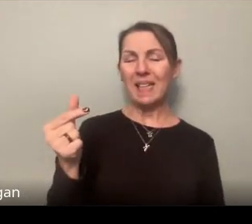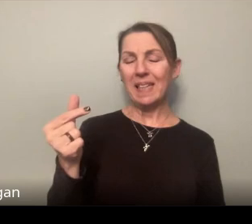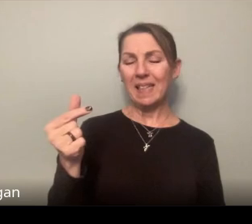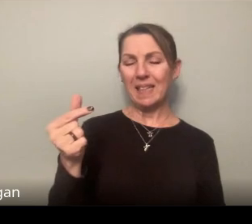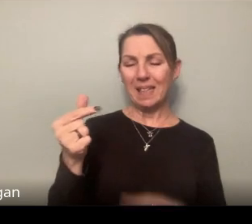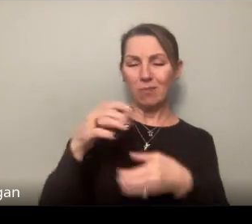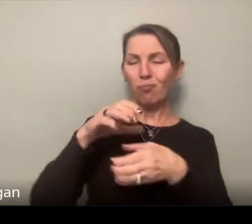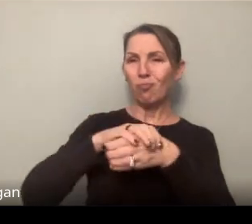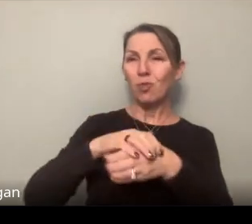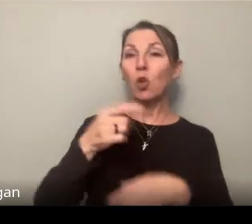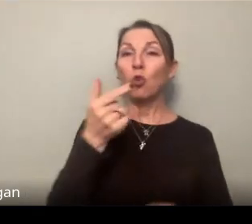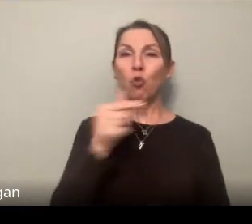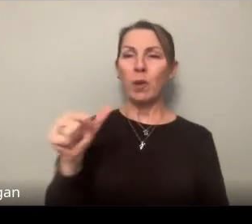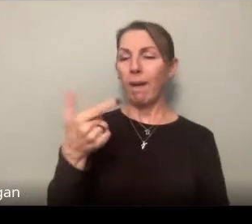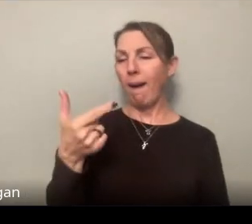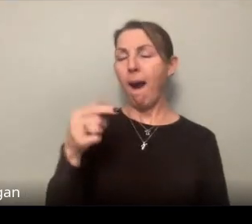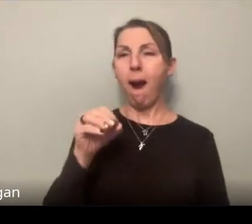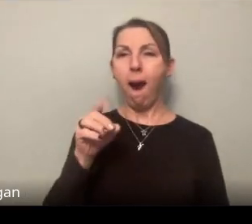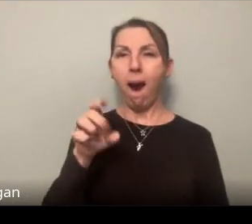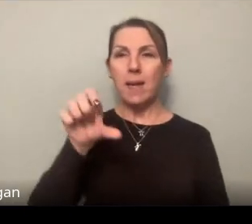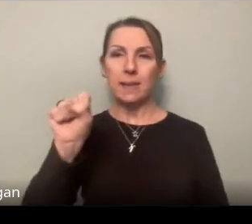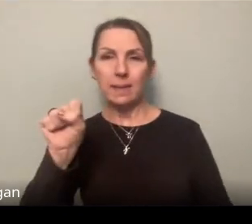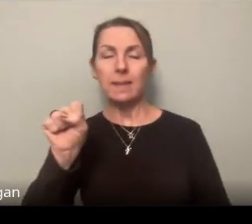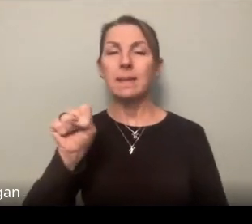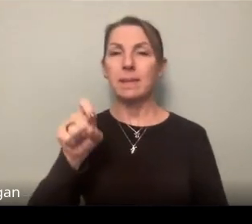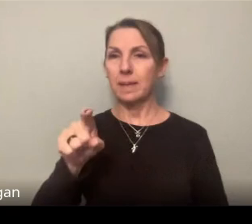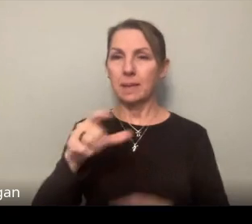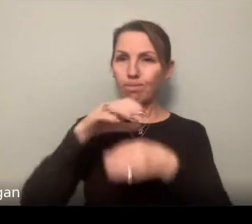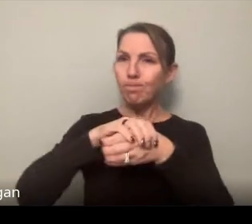green goddess seasoning that I Right. like. I'm like, okay, that's the white top with the green,